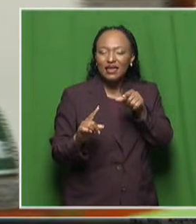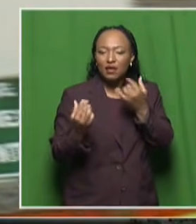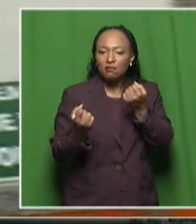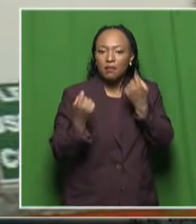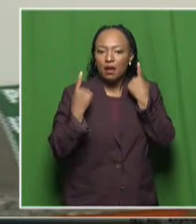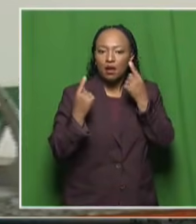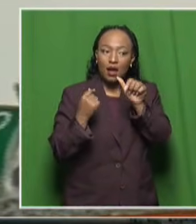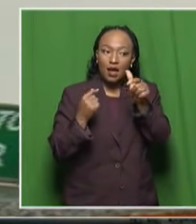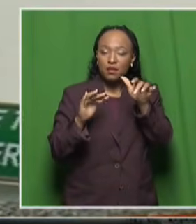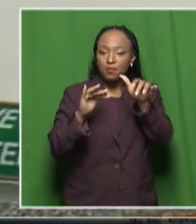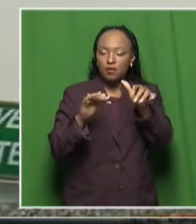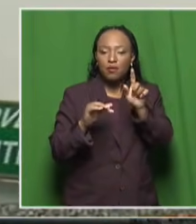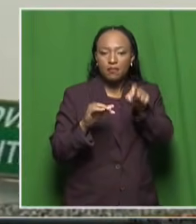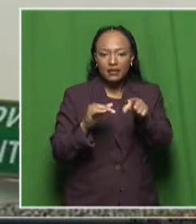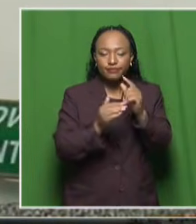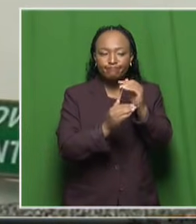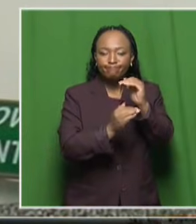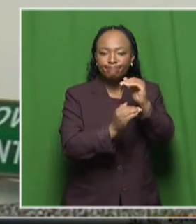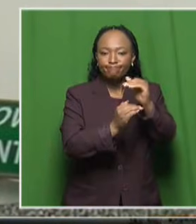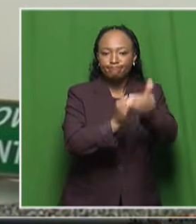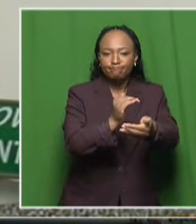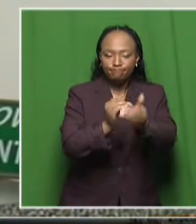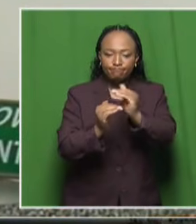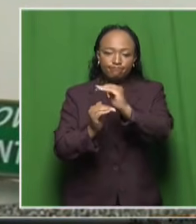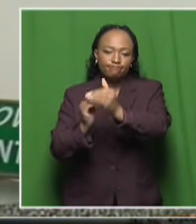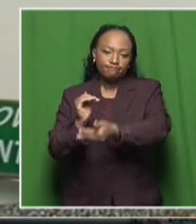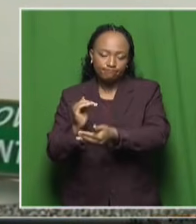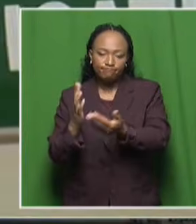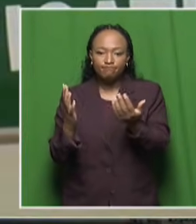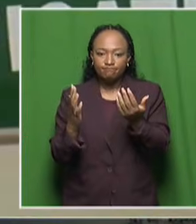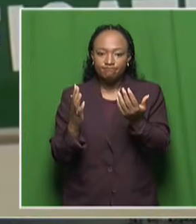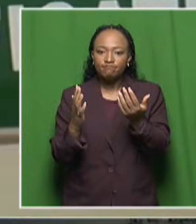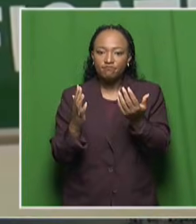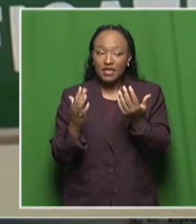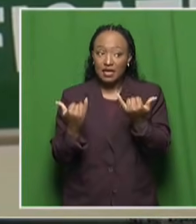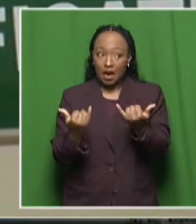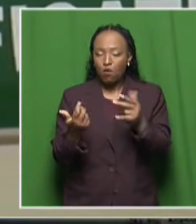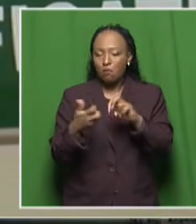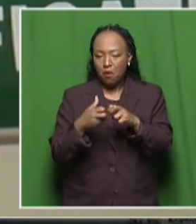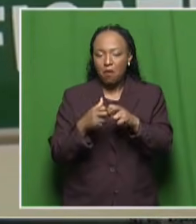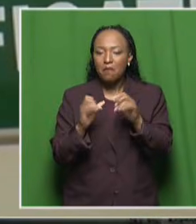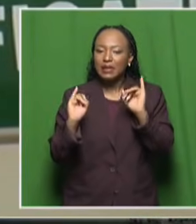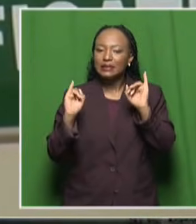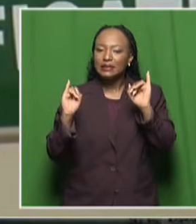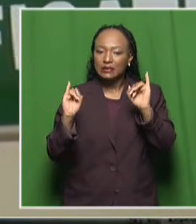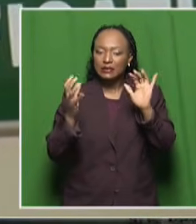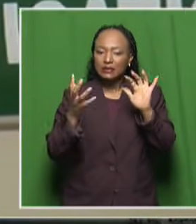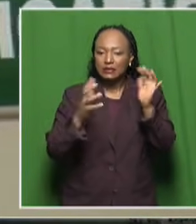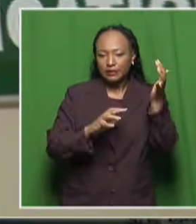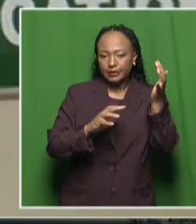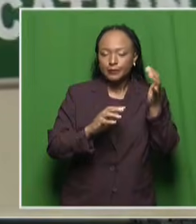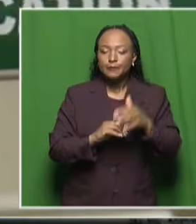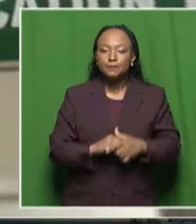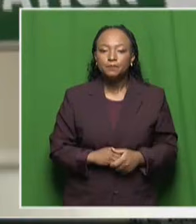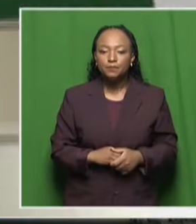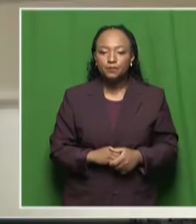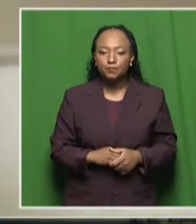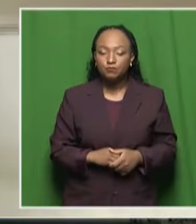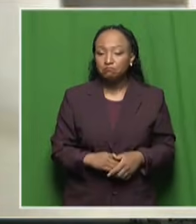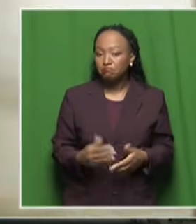world who ought to be given some level of protection. In this case, it's creating a huge problem. And notwithstanding that